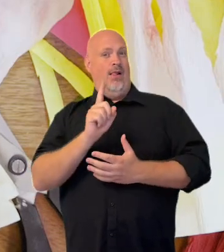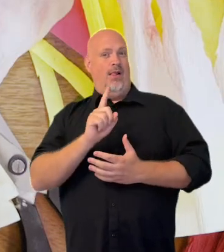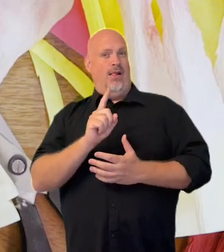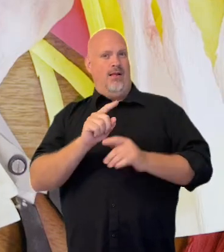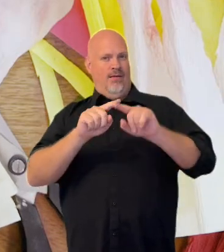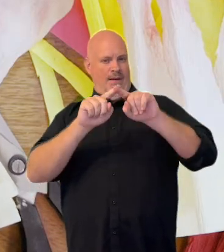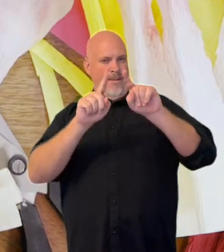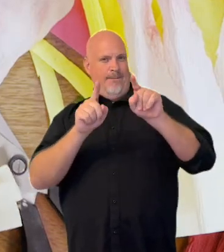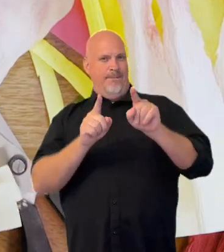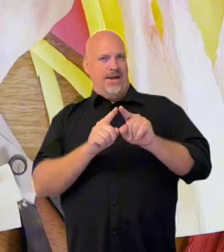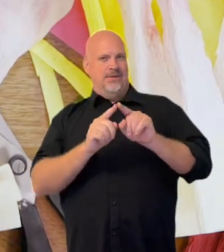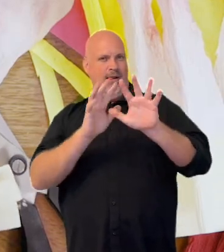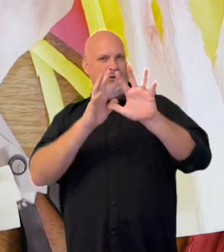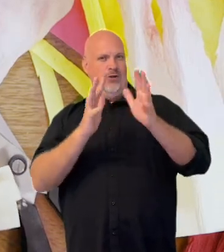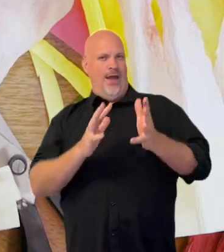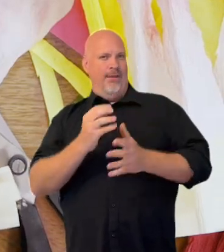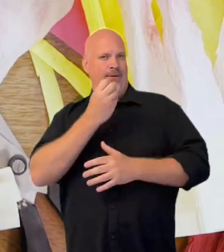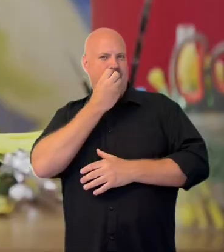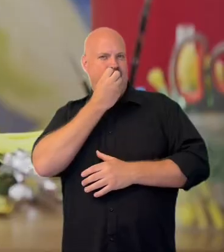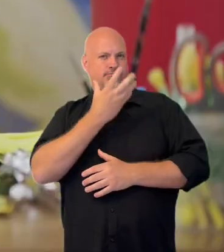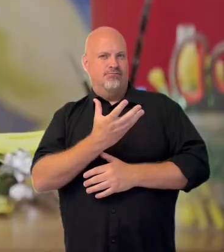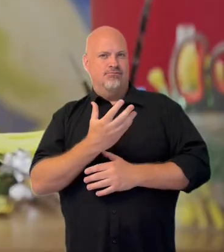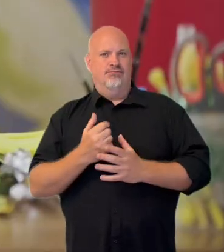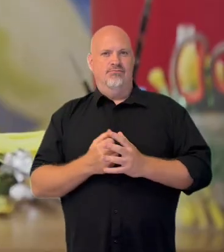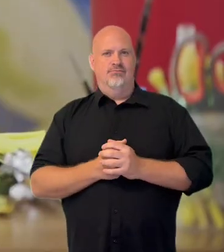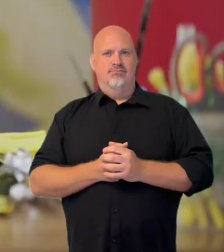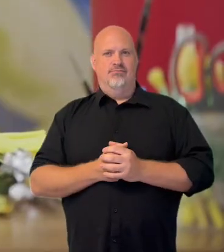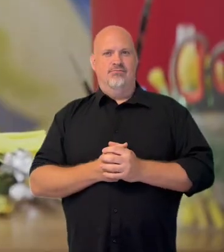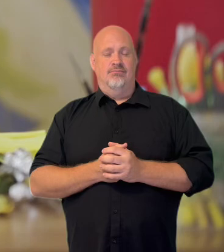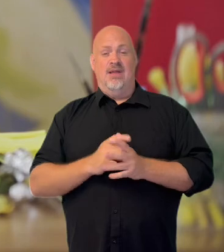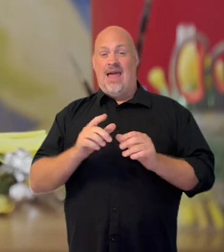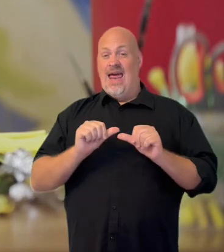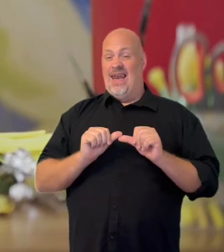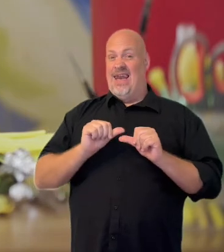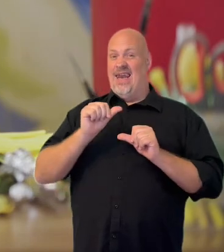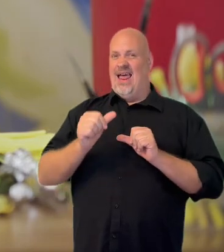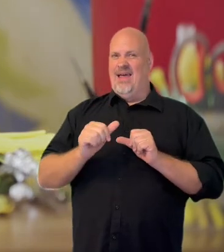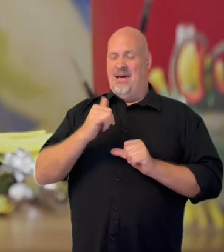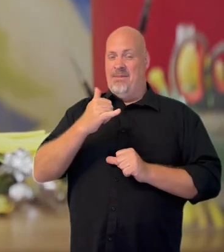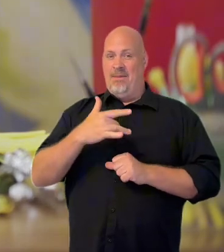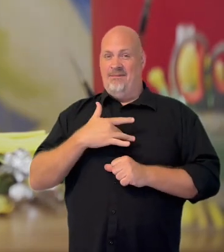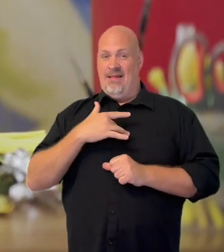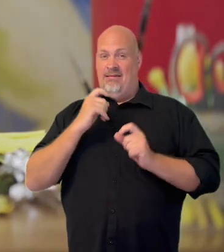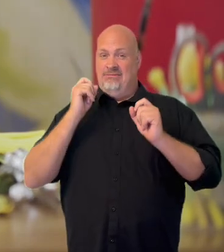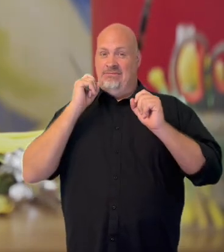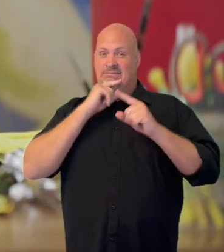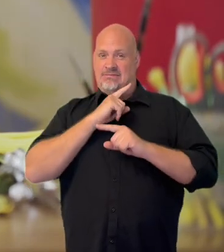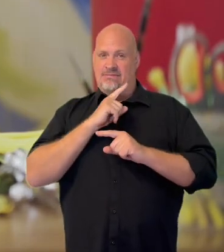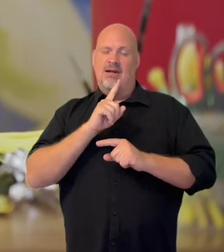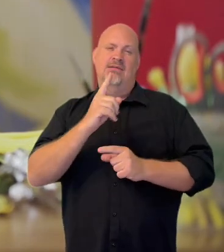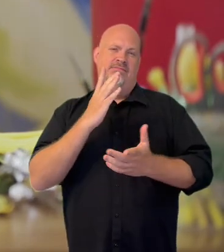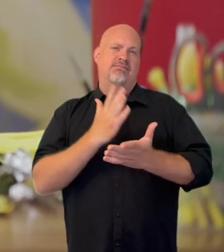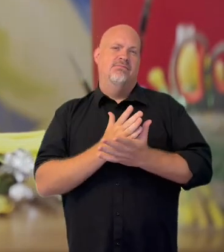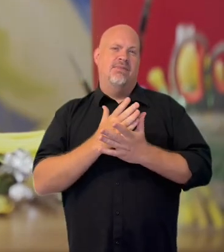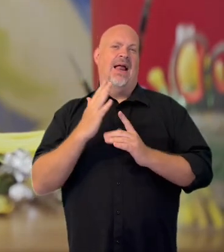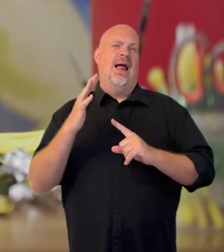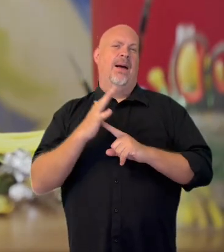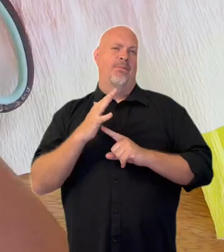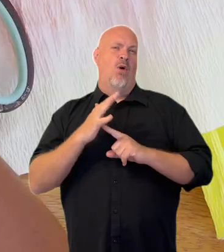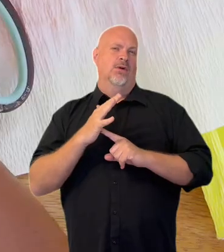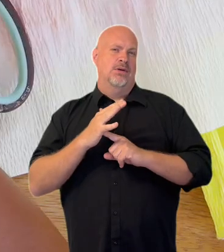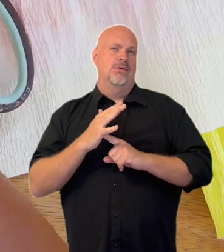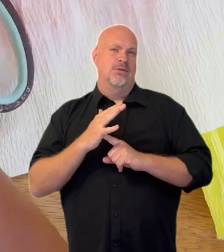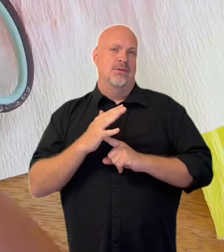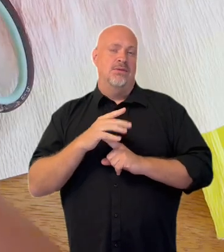process. So you want to take your flower and you want to twist it up like this and scrunch it up a little bit.